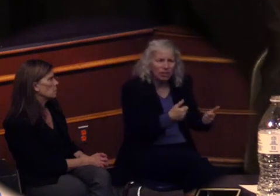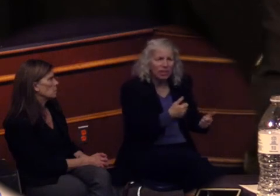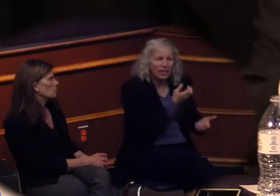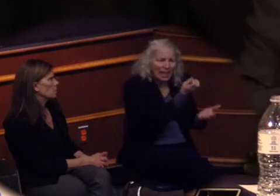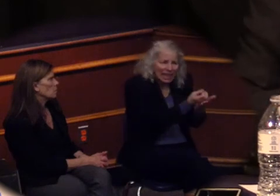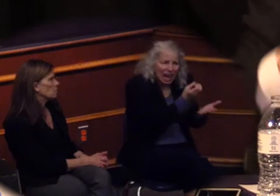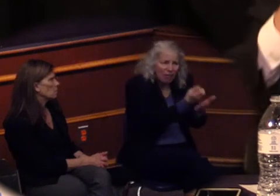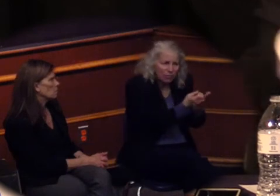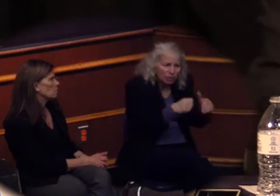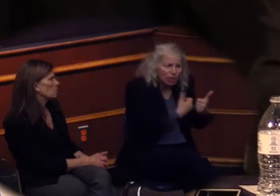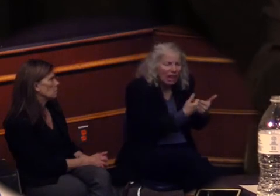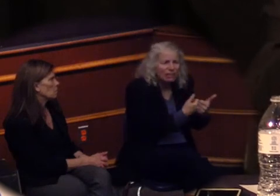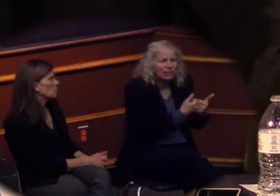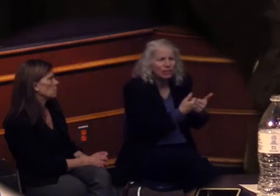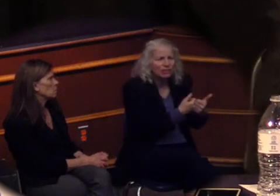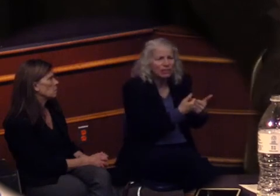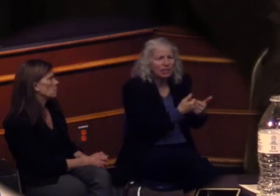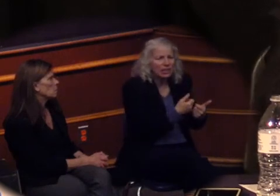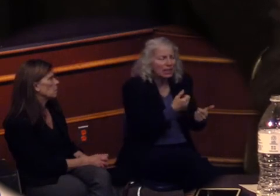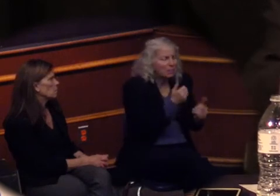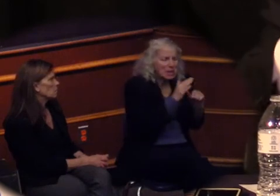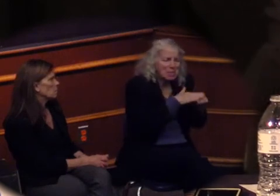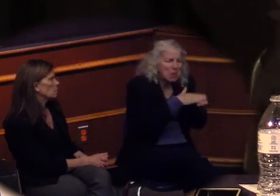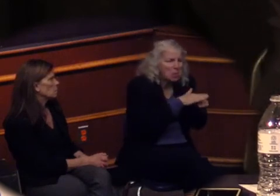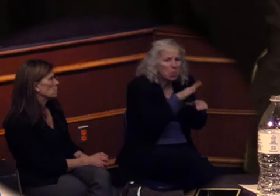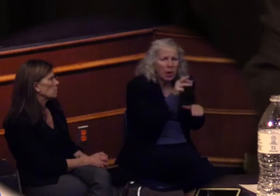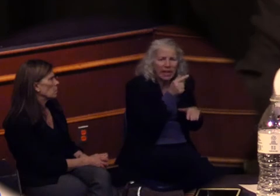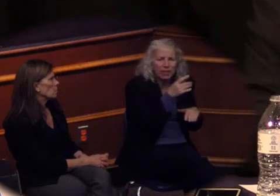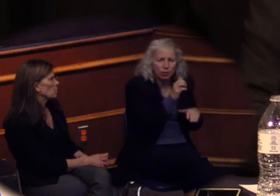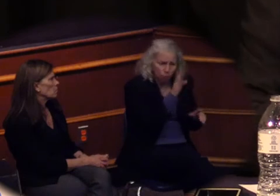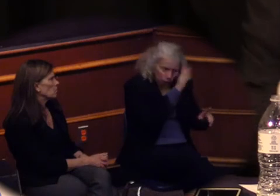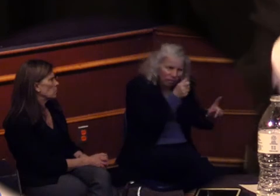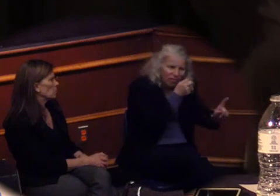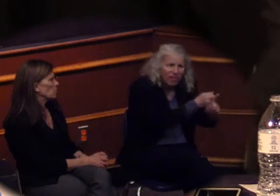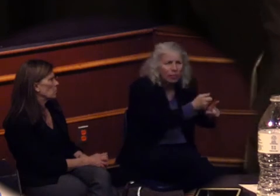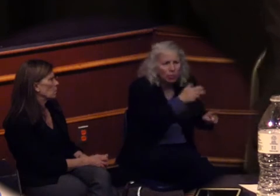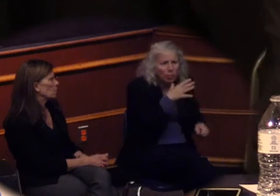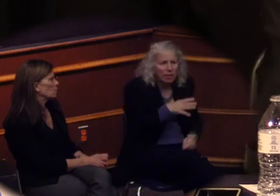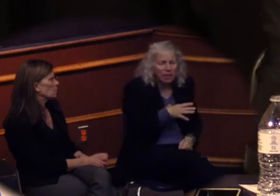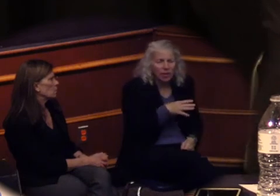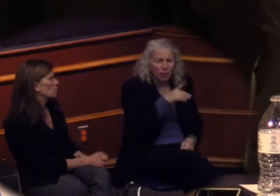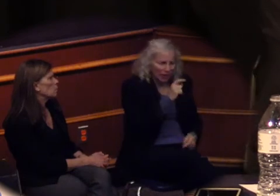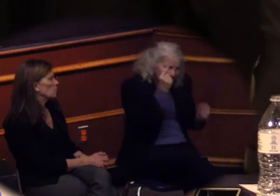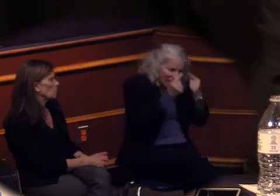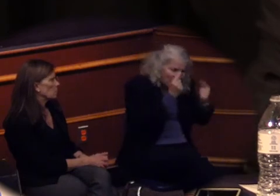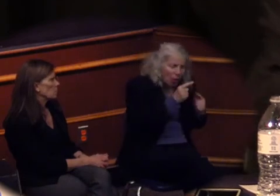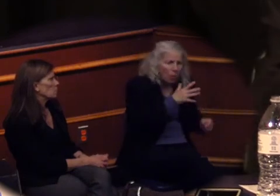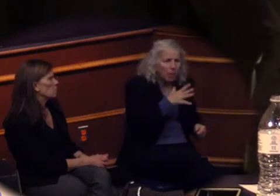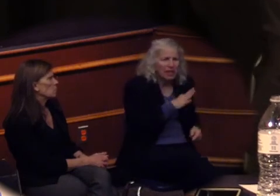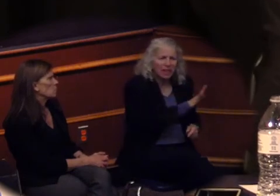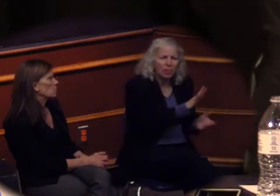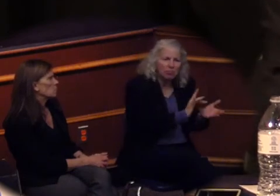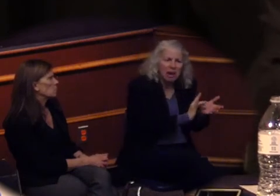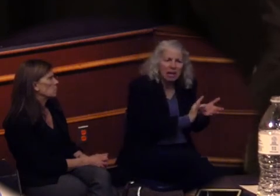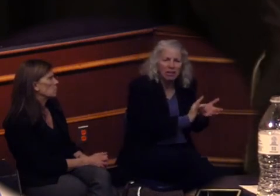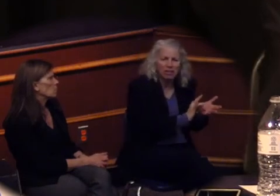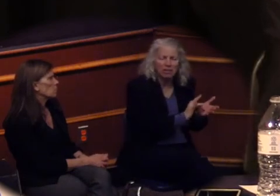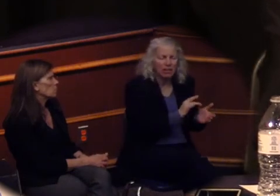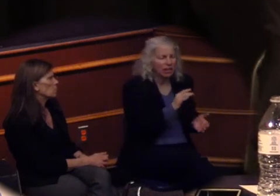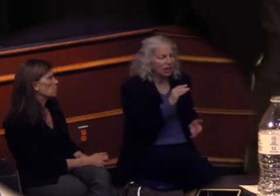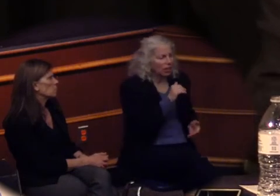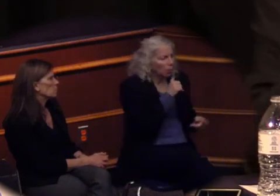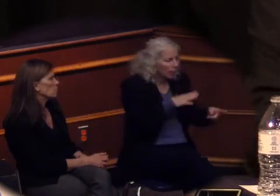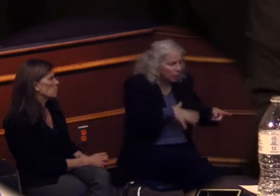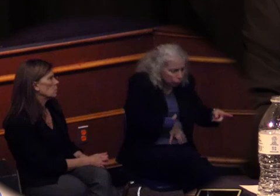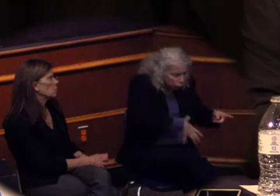economic challenges. Most of the minimum wage hike would affect women. We need to address women's medical questions of child and maternal health and